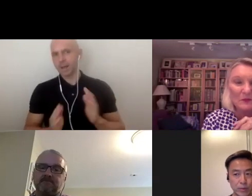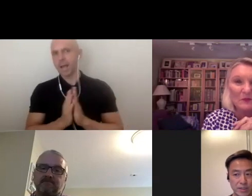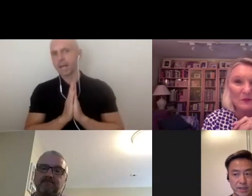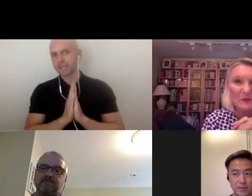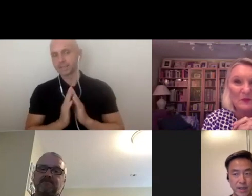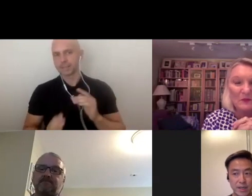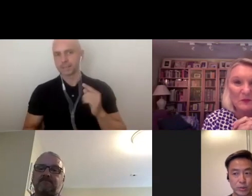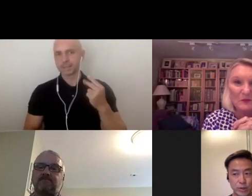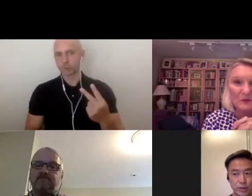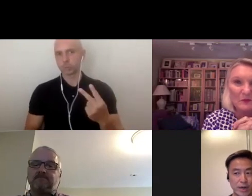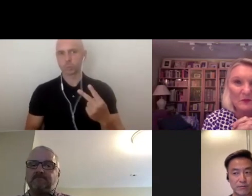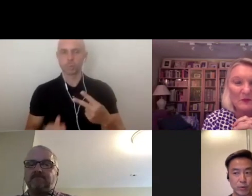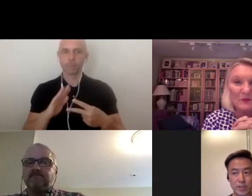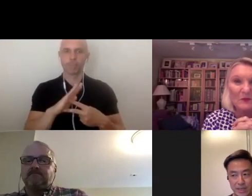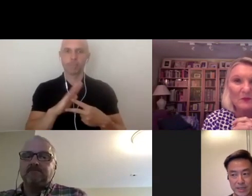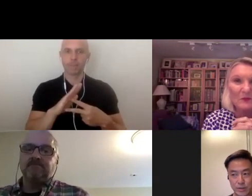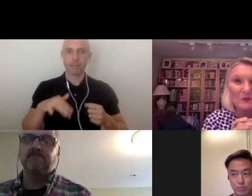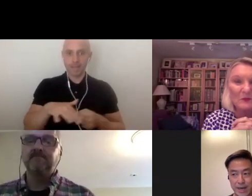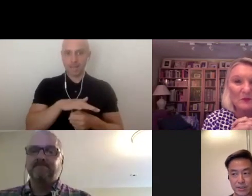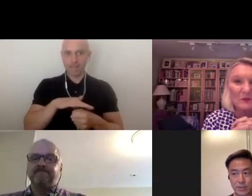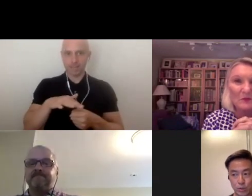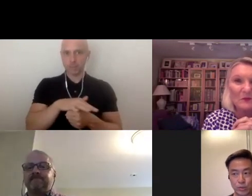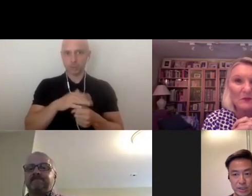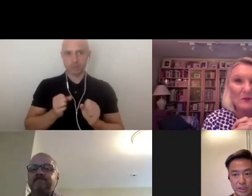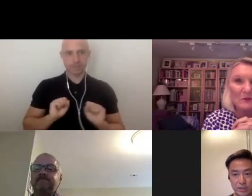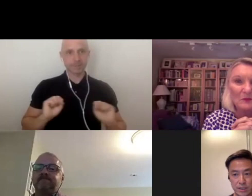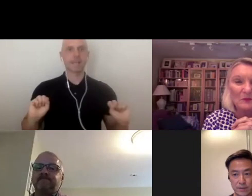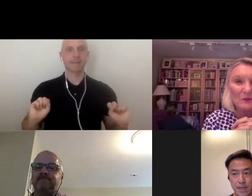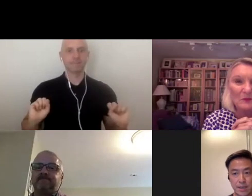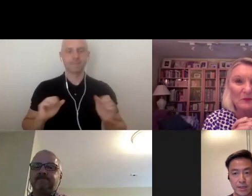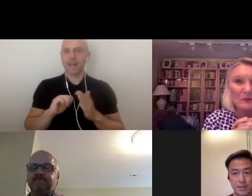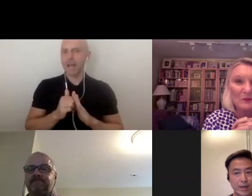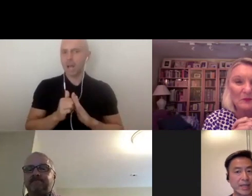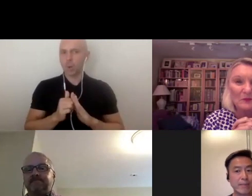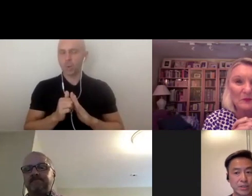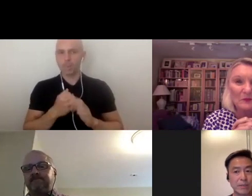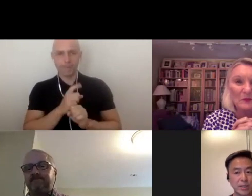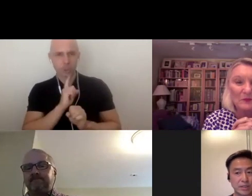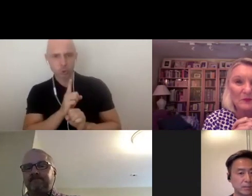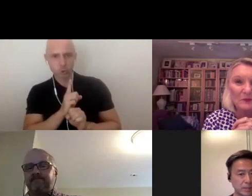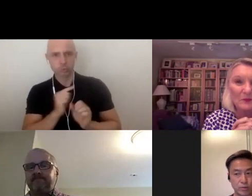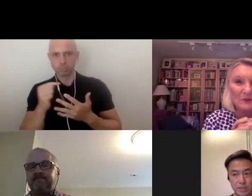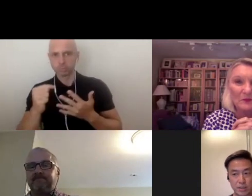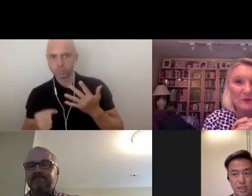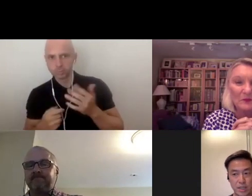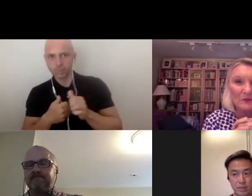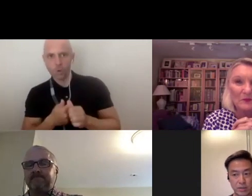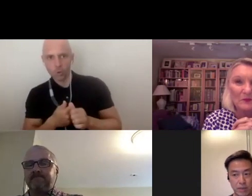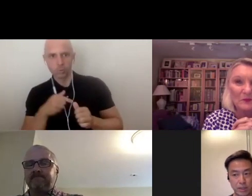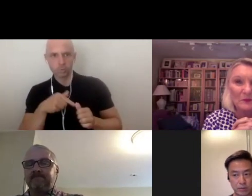keep everyone safe to ensure the ground floor spectators practice social distancing? Now, I can imagine much of this can be addressed